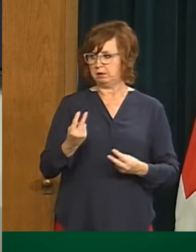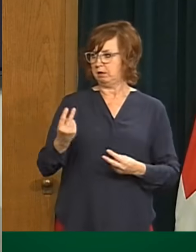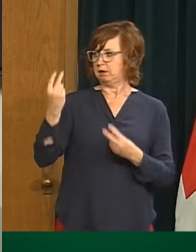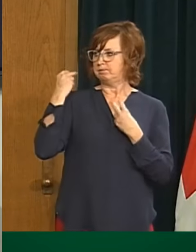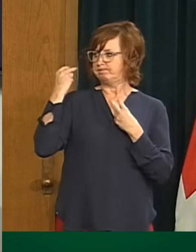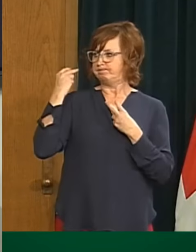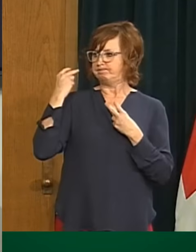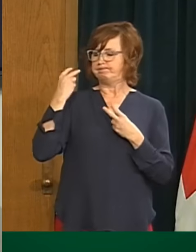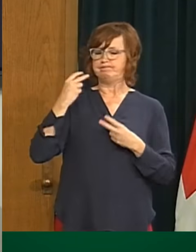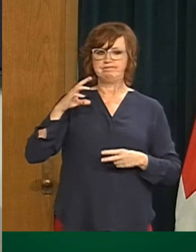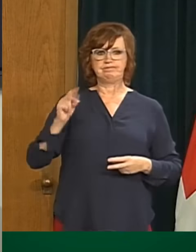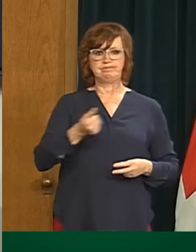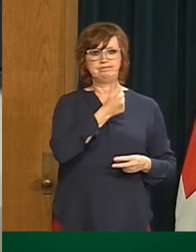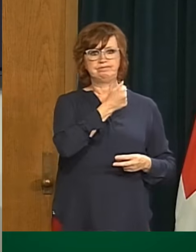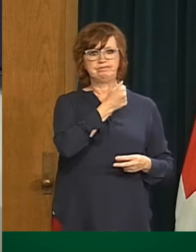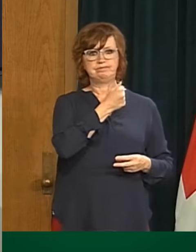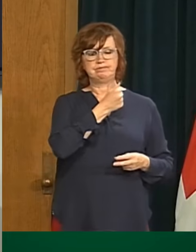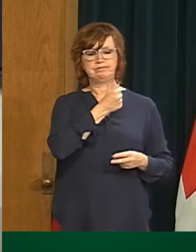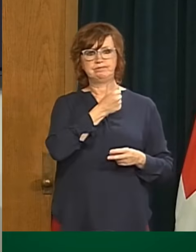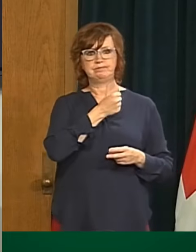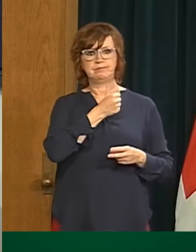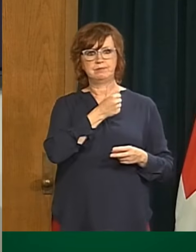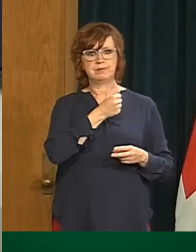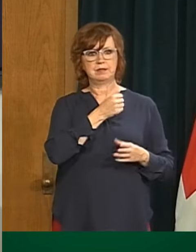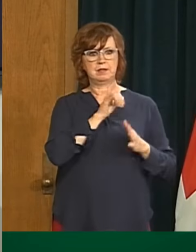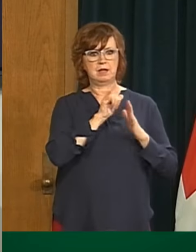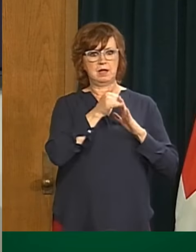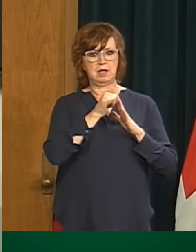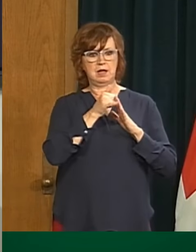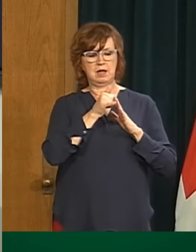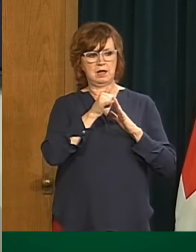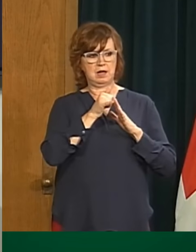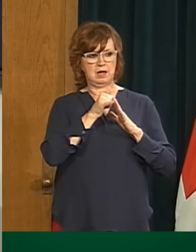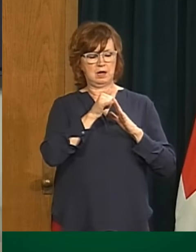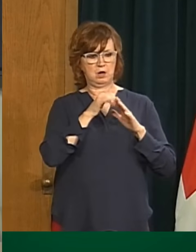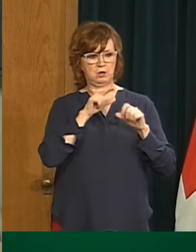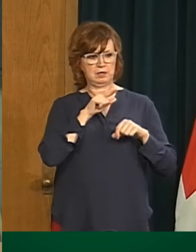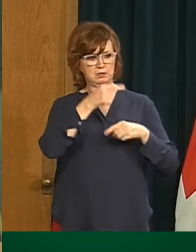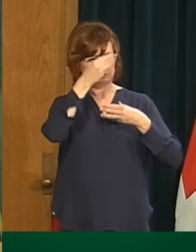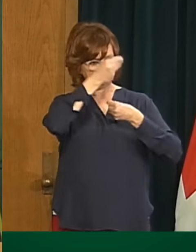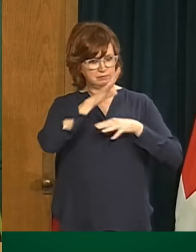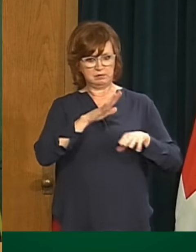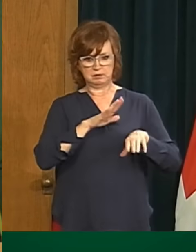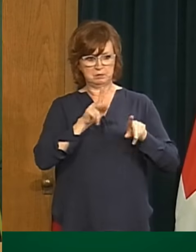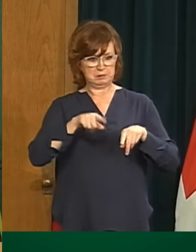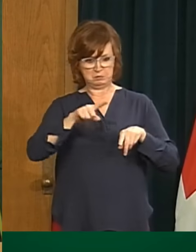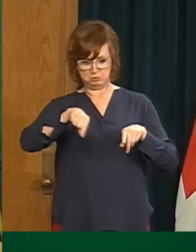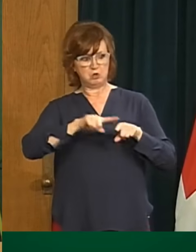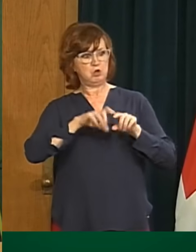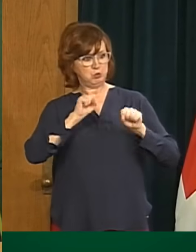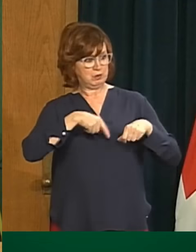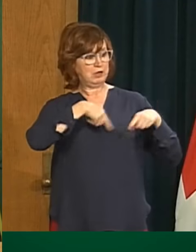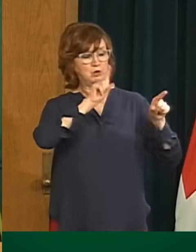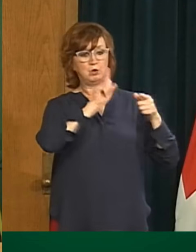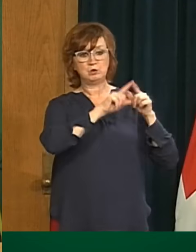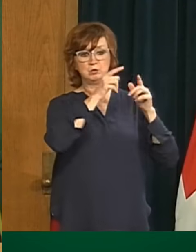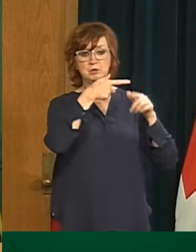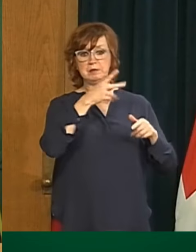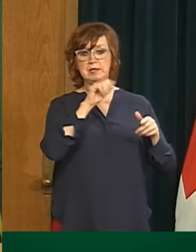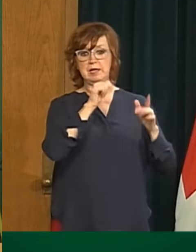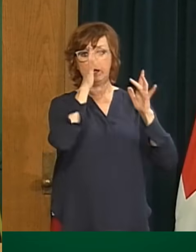can you offer to the public that it's safe for them to go to Victoria Hospital or any hospital in this province during this